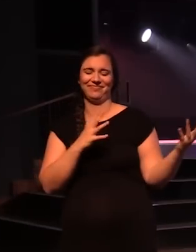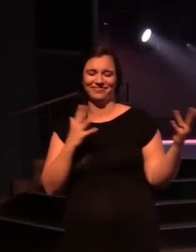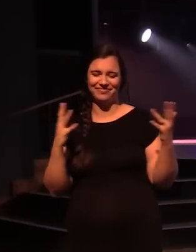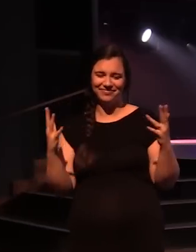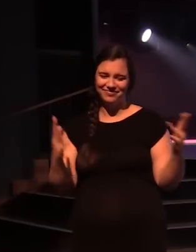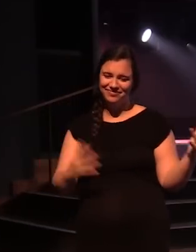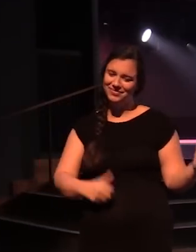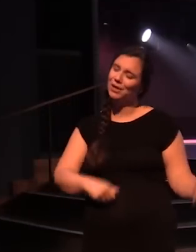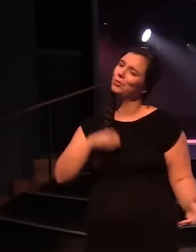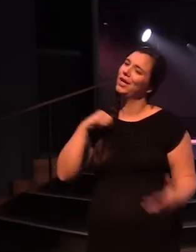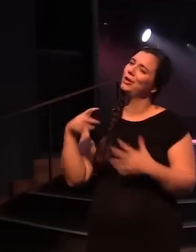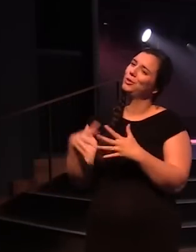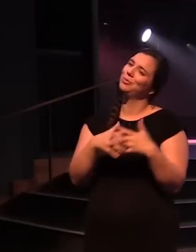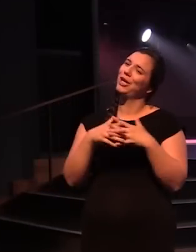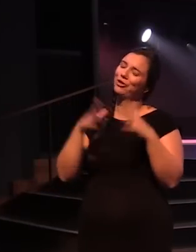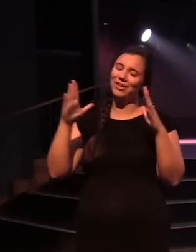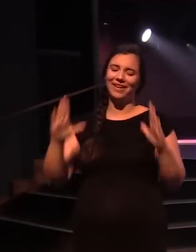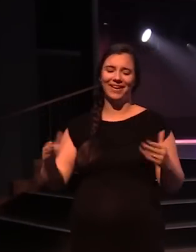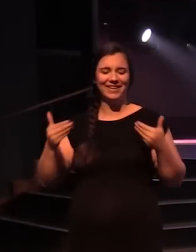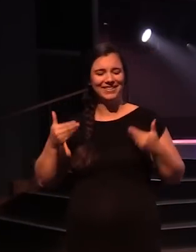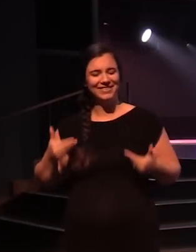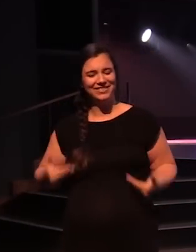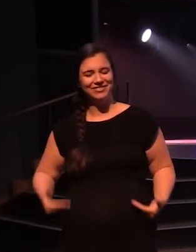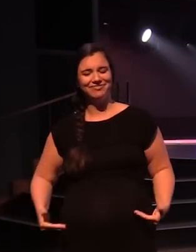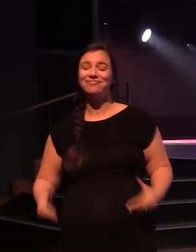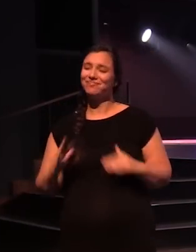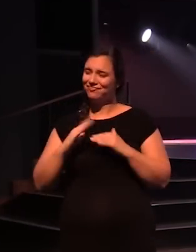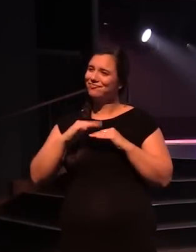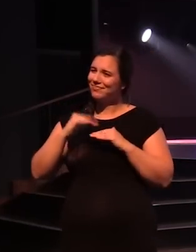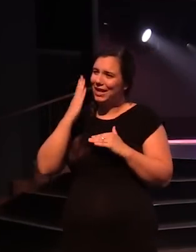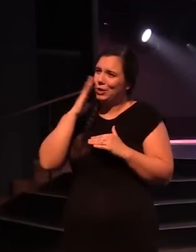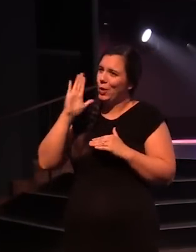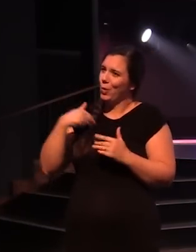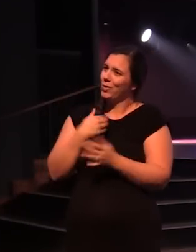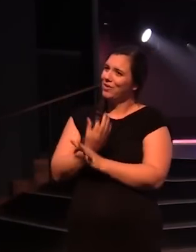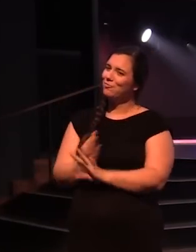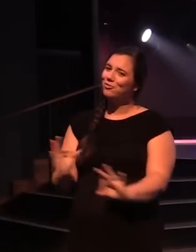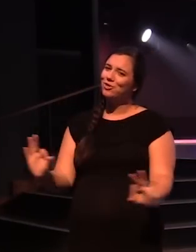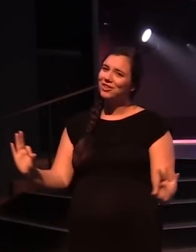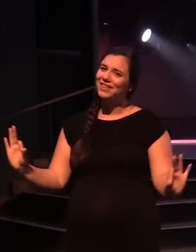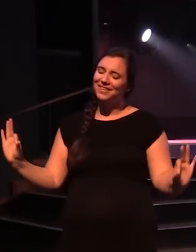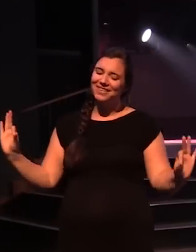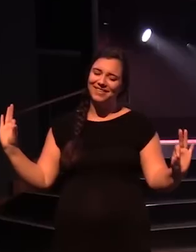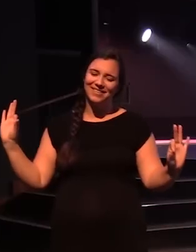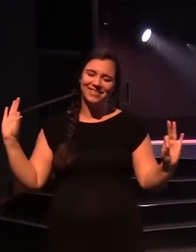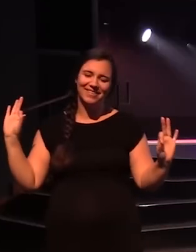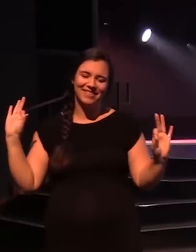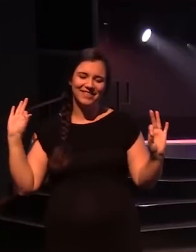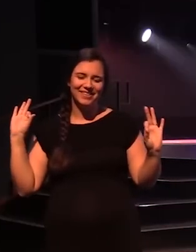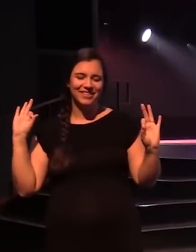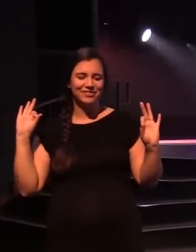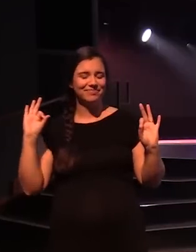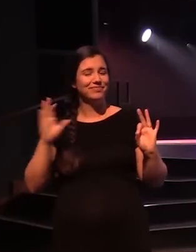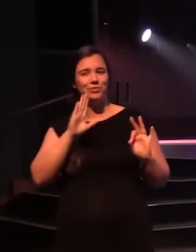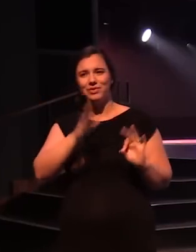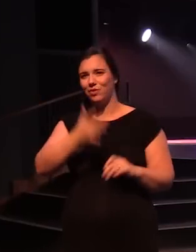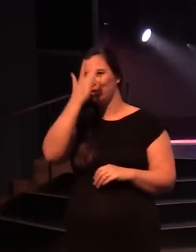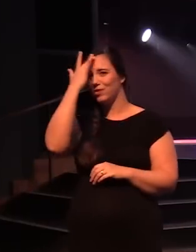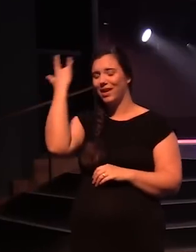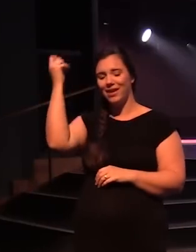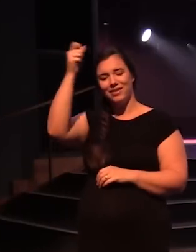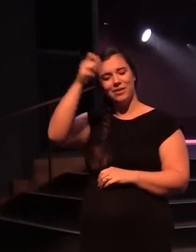And I'm proud to be an American, where at least I know I'm free. And I